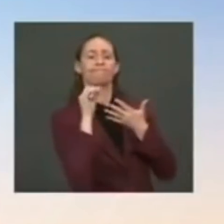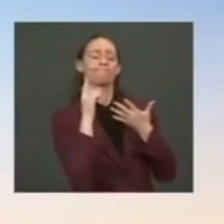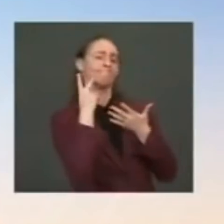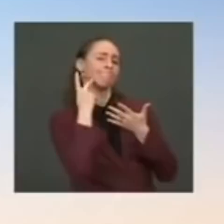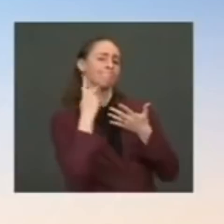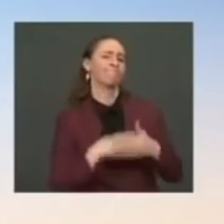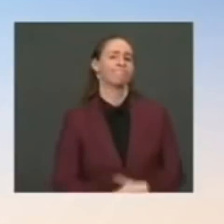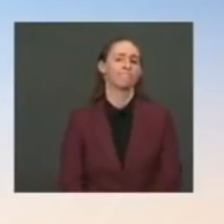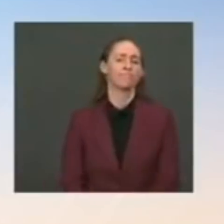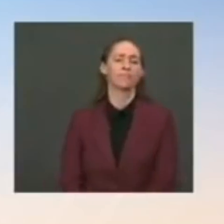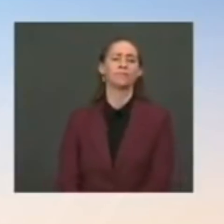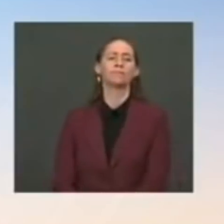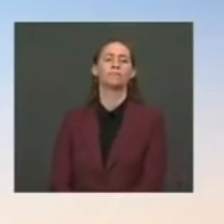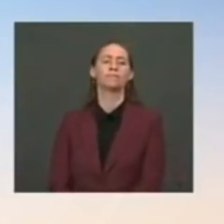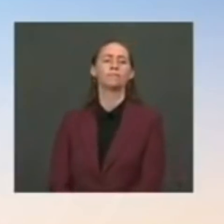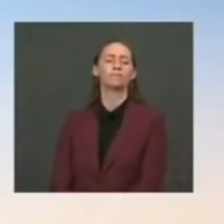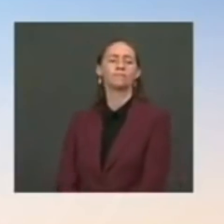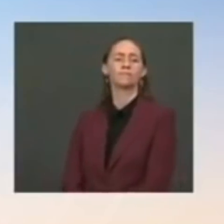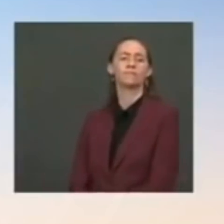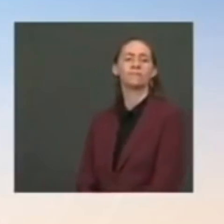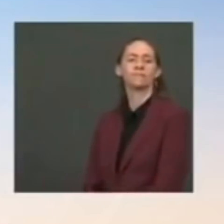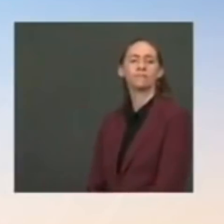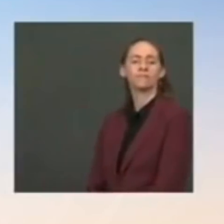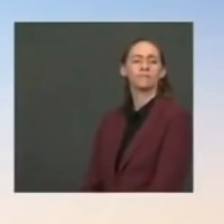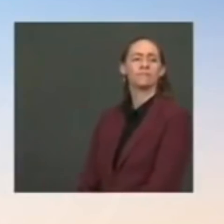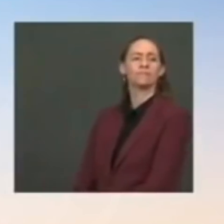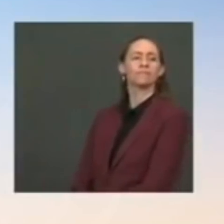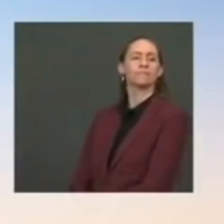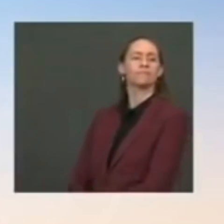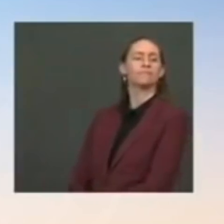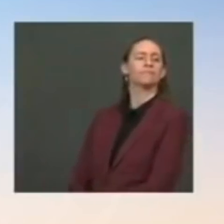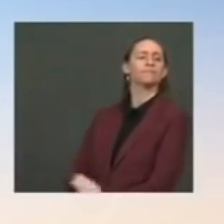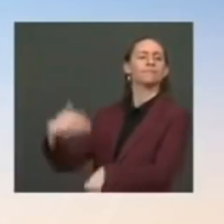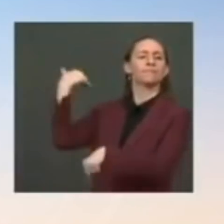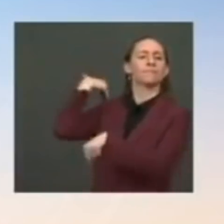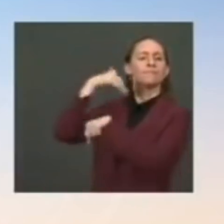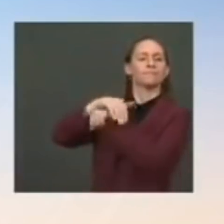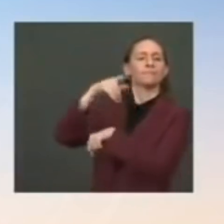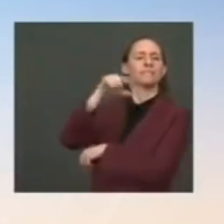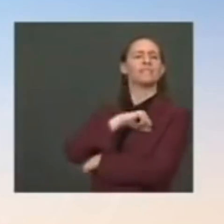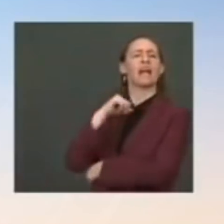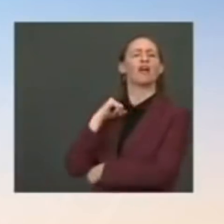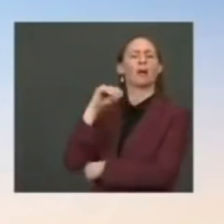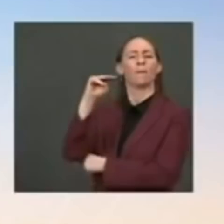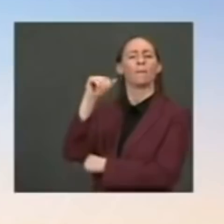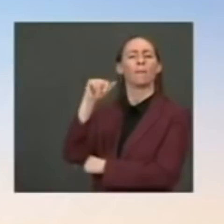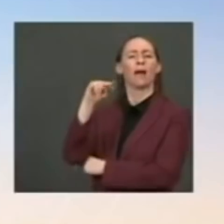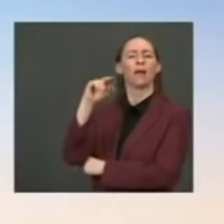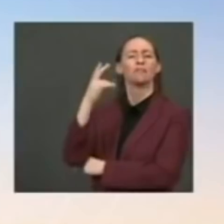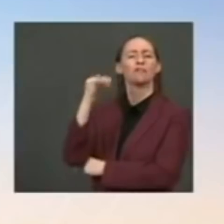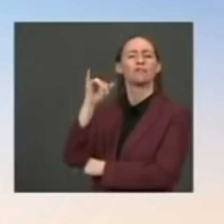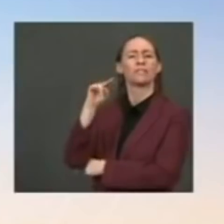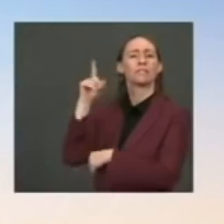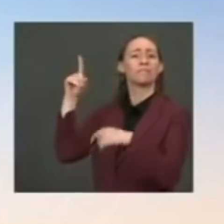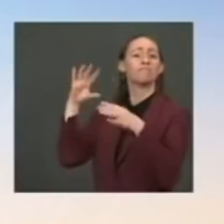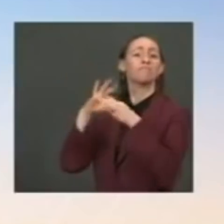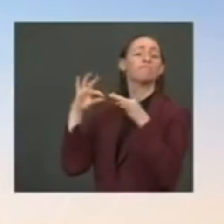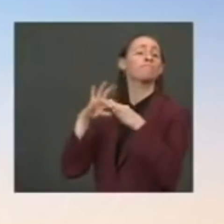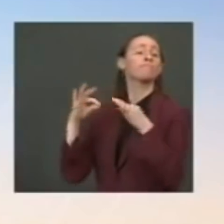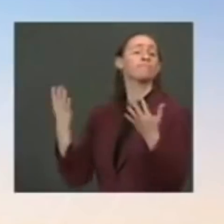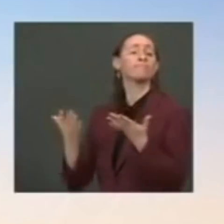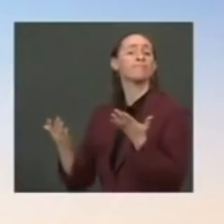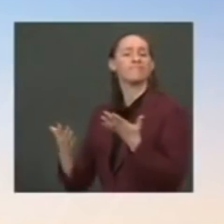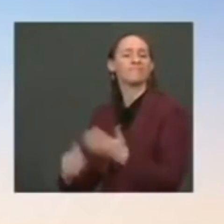with he voted against a Republican amendment to zero out funding for the vaccine mandate, but then he put out a statement saying that he would actually support that